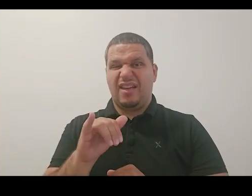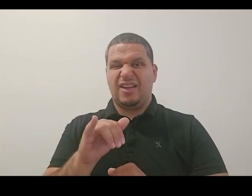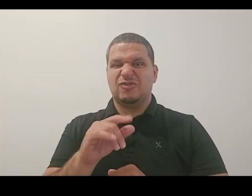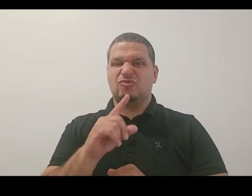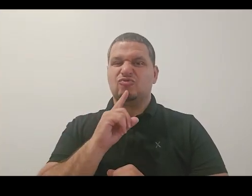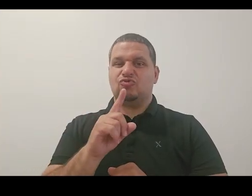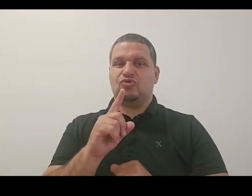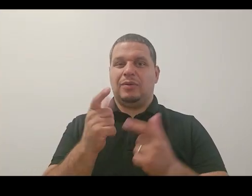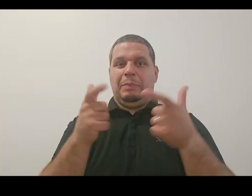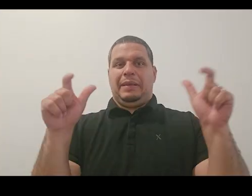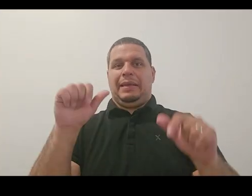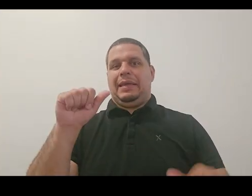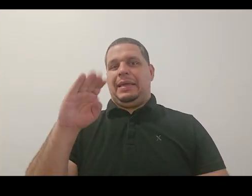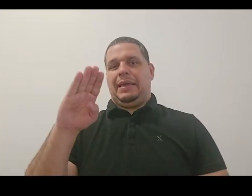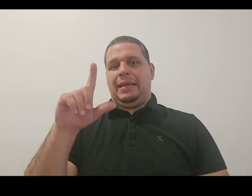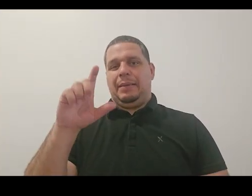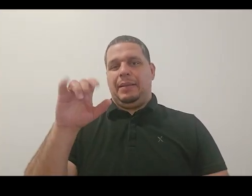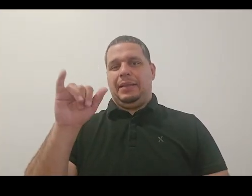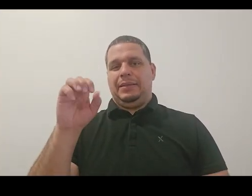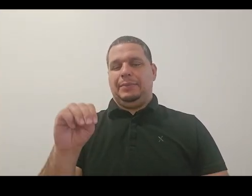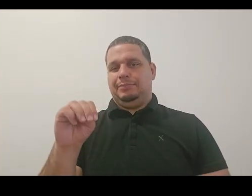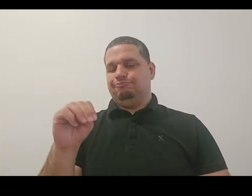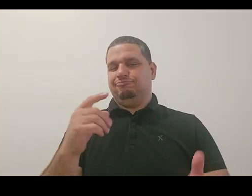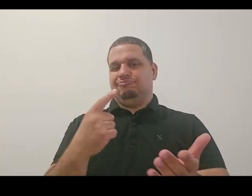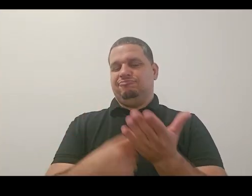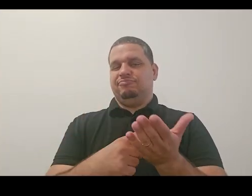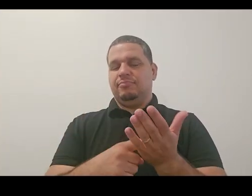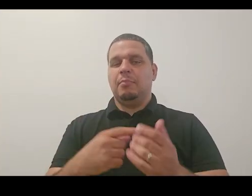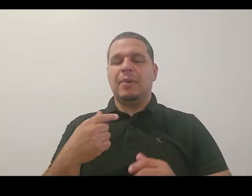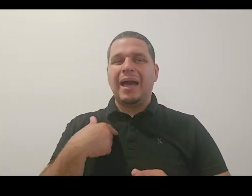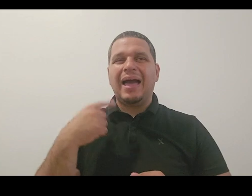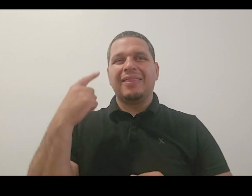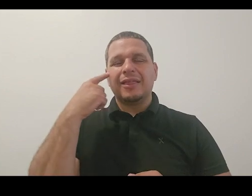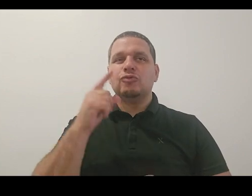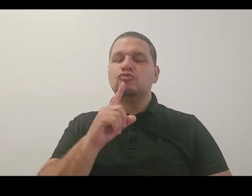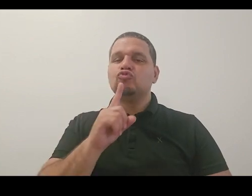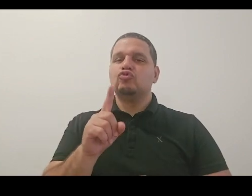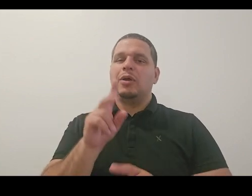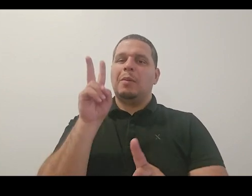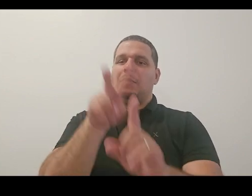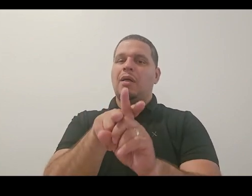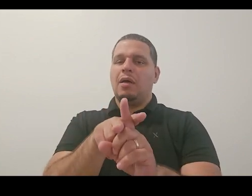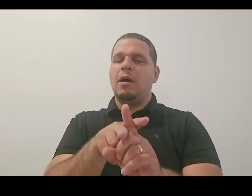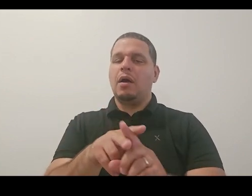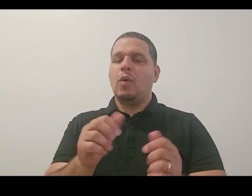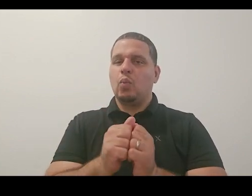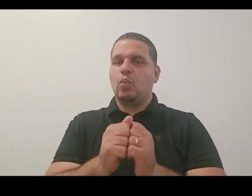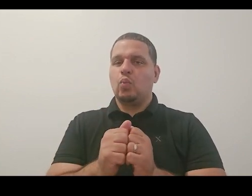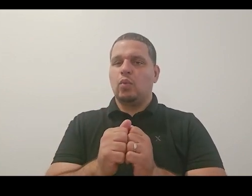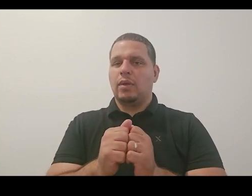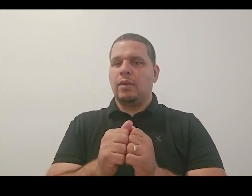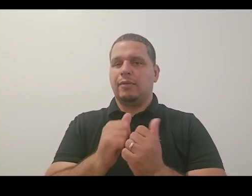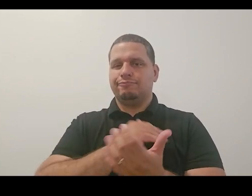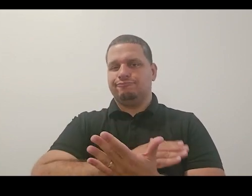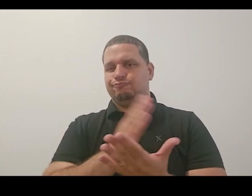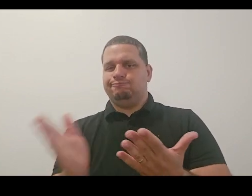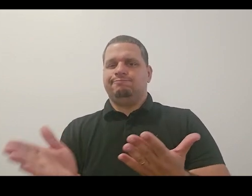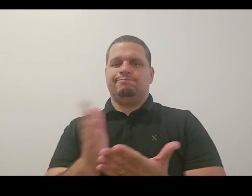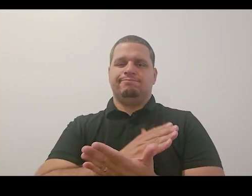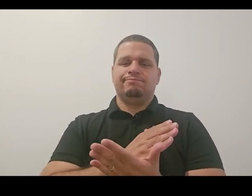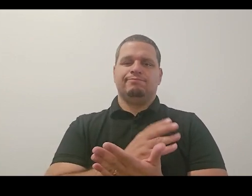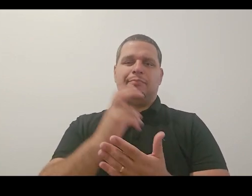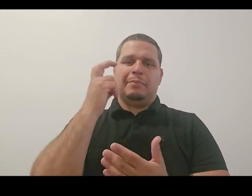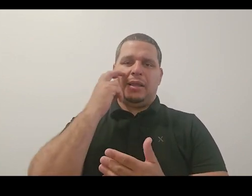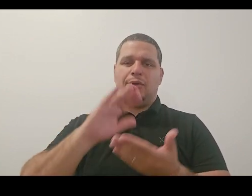on the broader ableism conversation, but I think it really does apply to a very wide spectrum